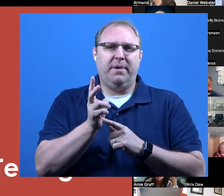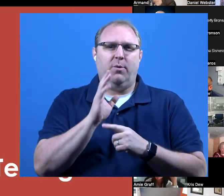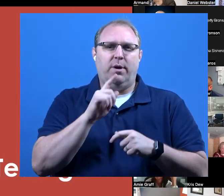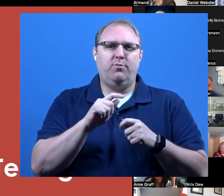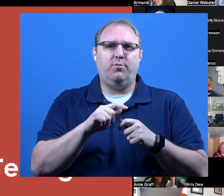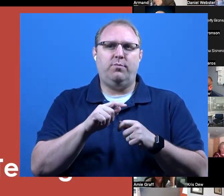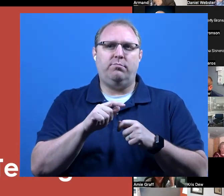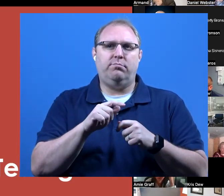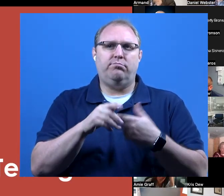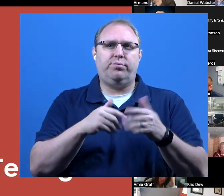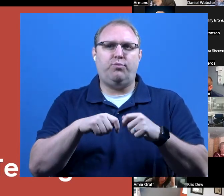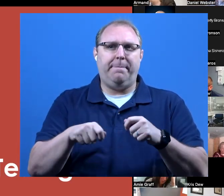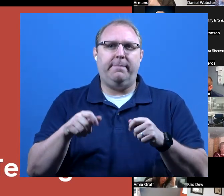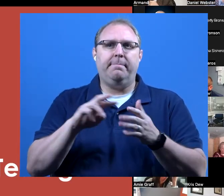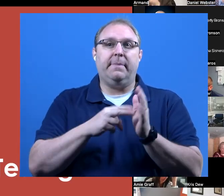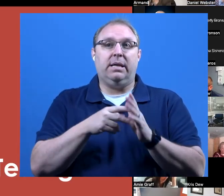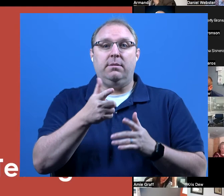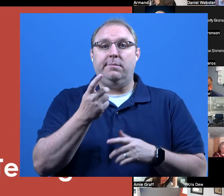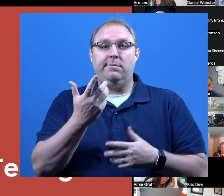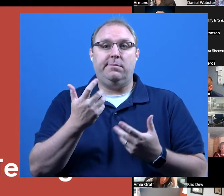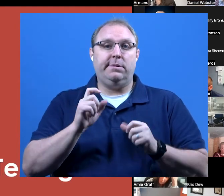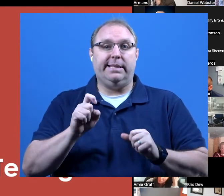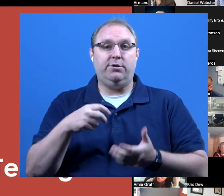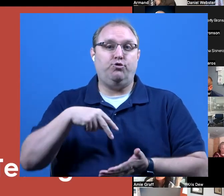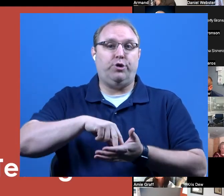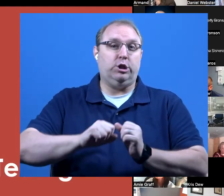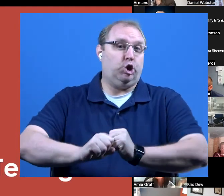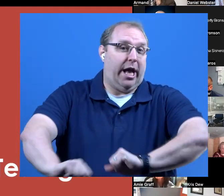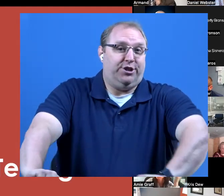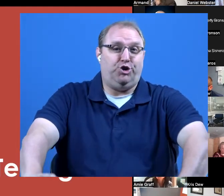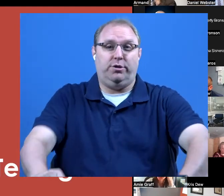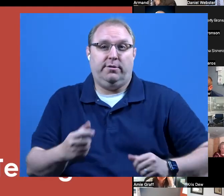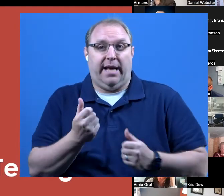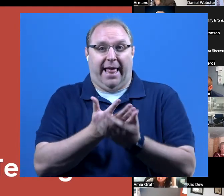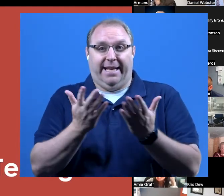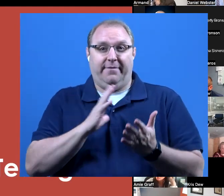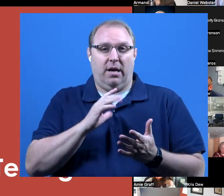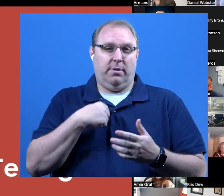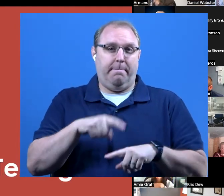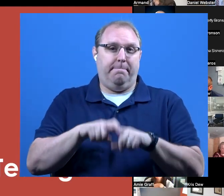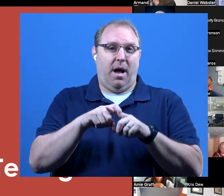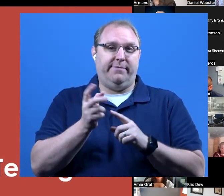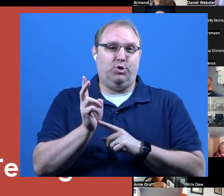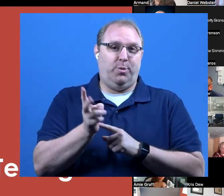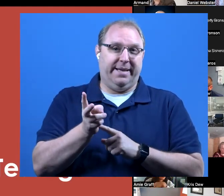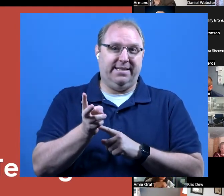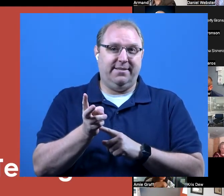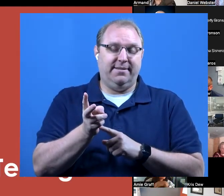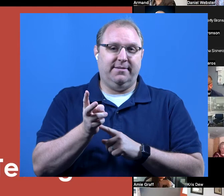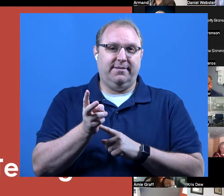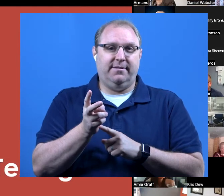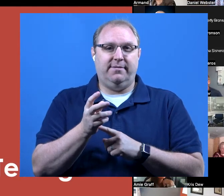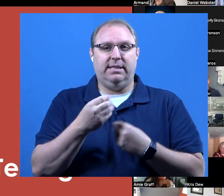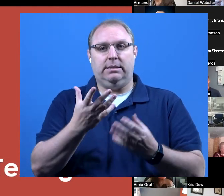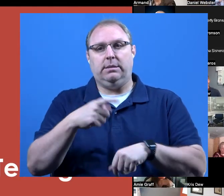And then we'll have one final opportunity to ask really questions related to this section or any final questions. So if anything